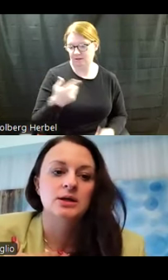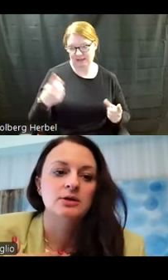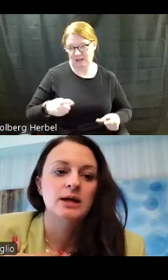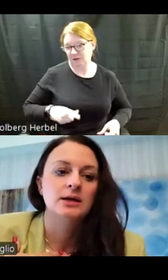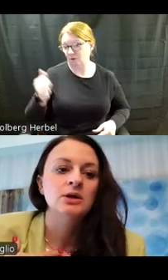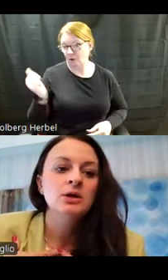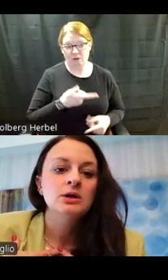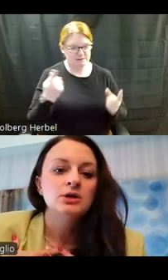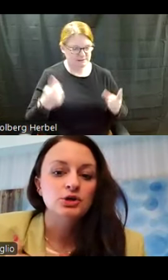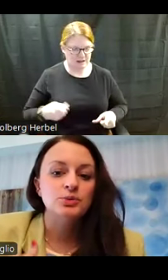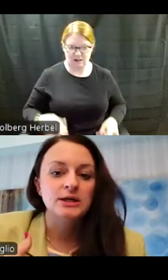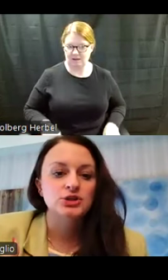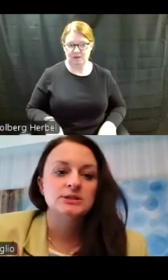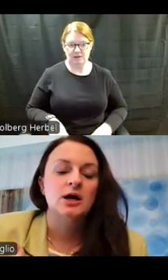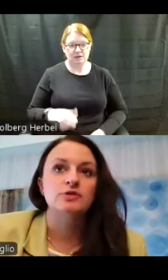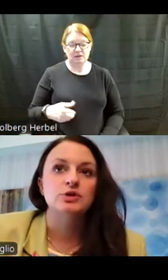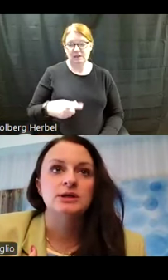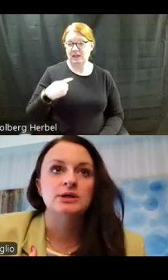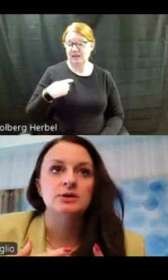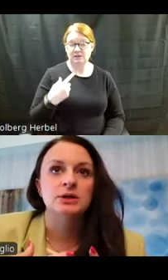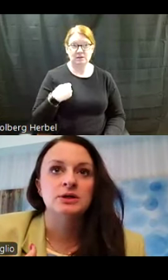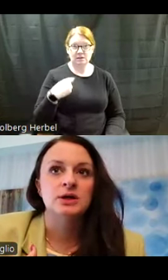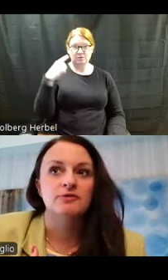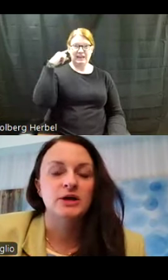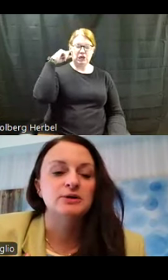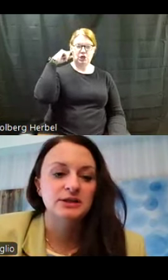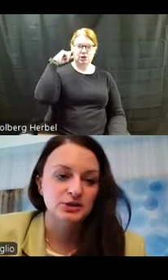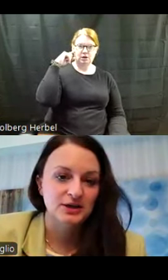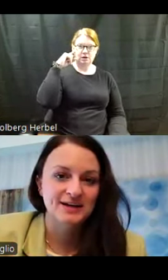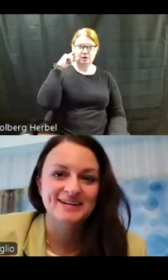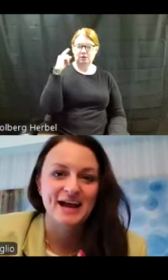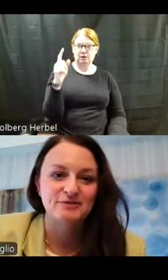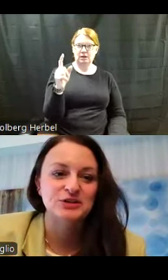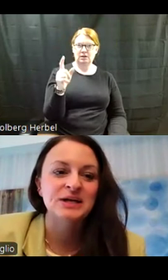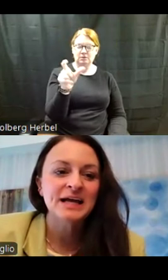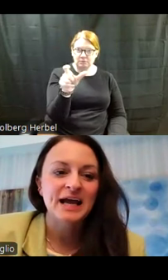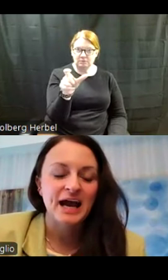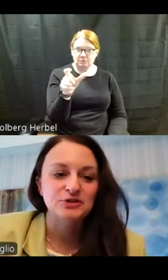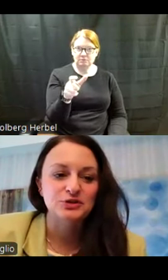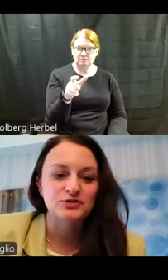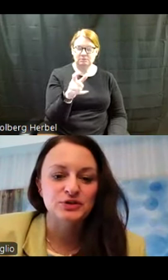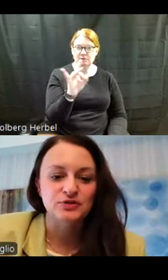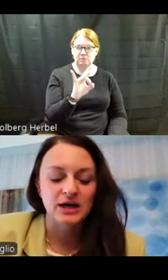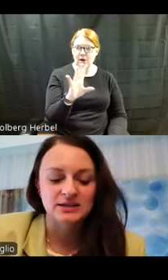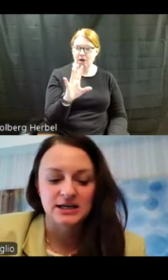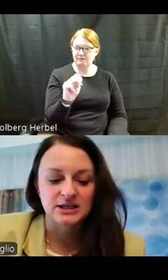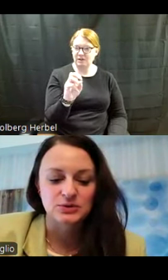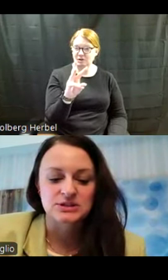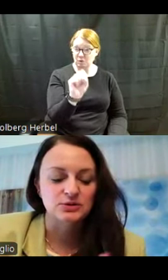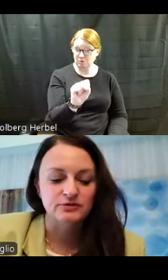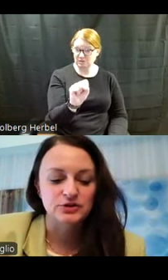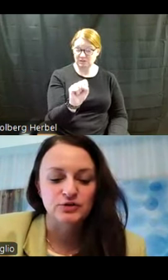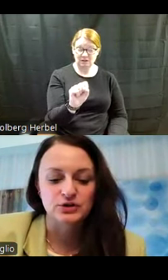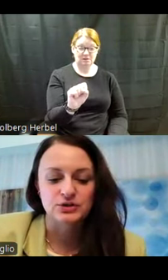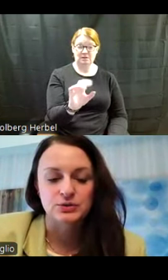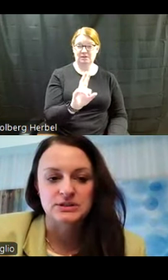or another, and your brain shuts off. You hear very little after you've gotten a diagnosis